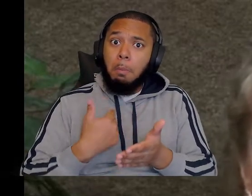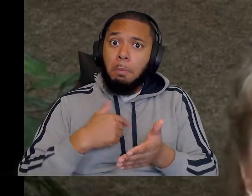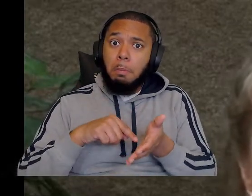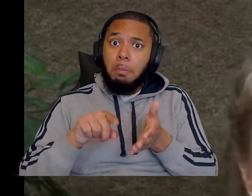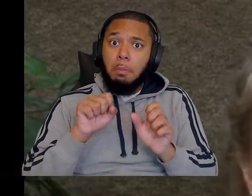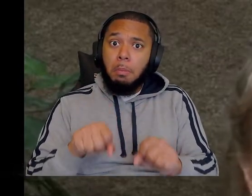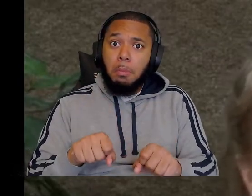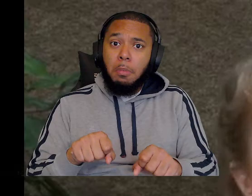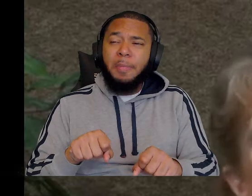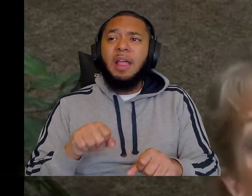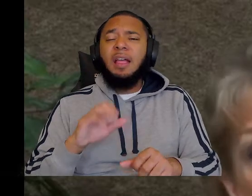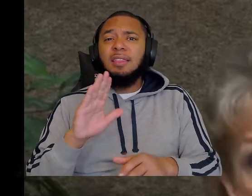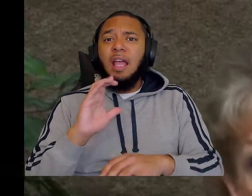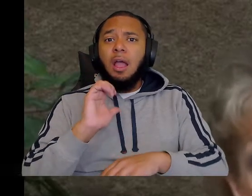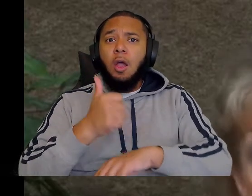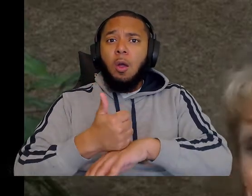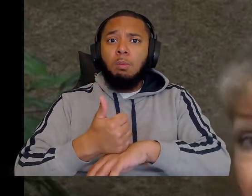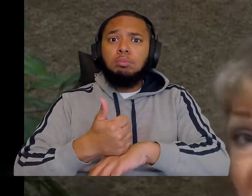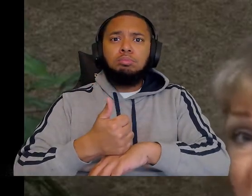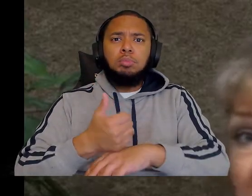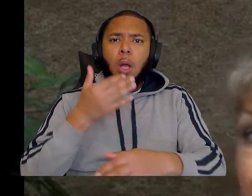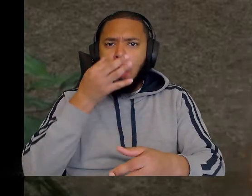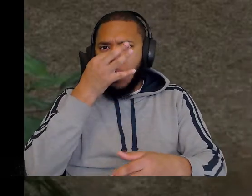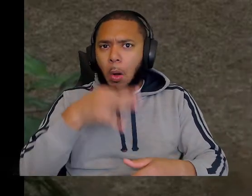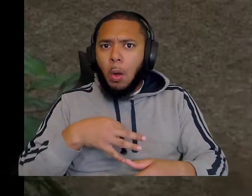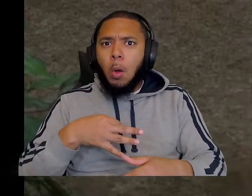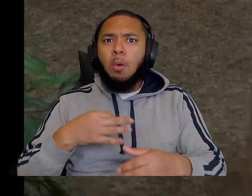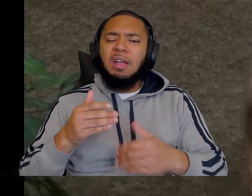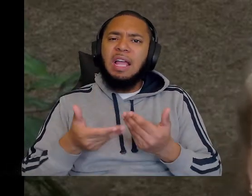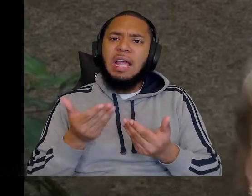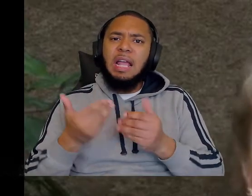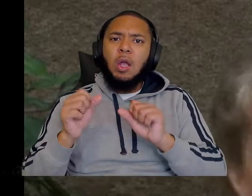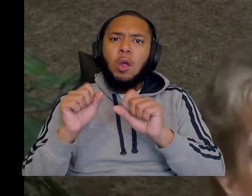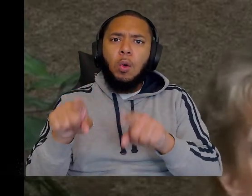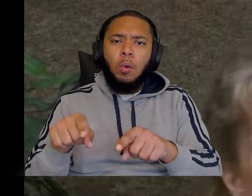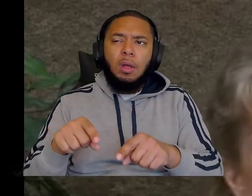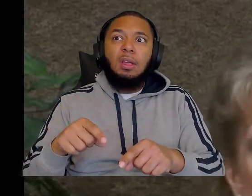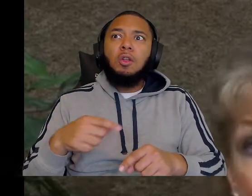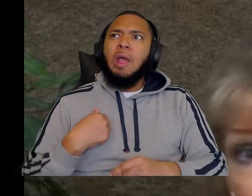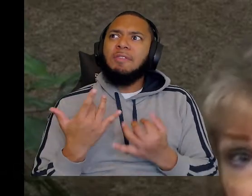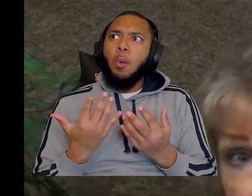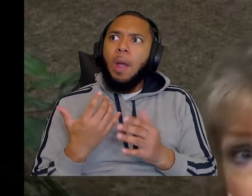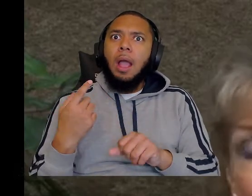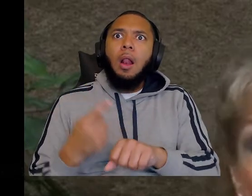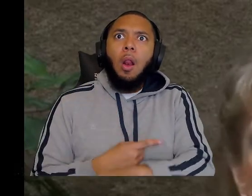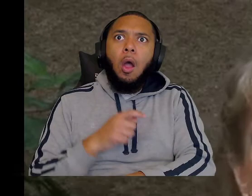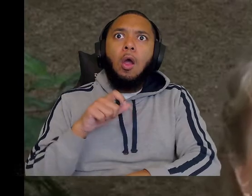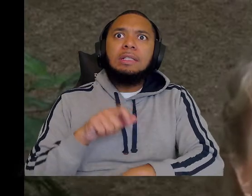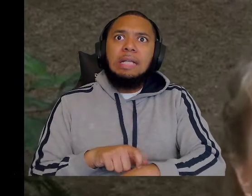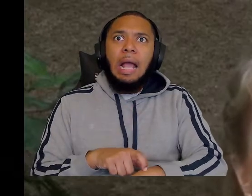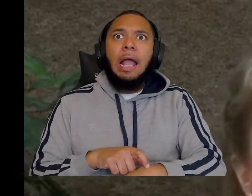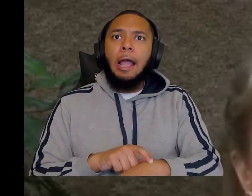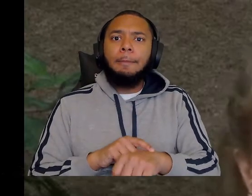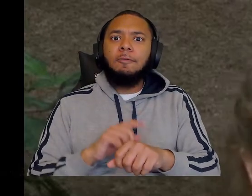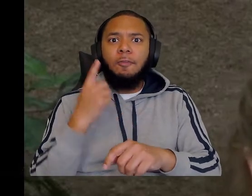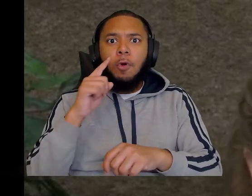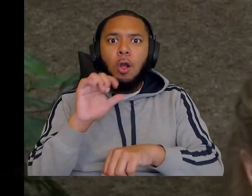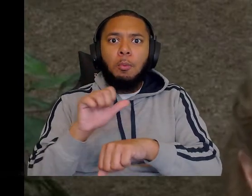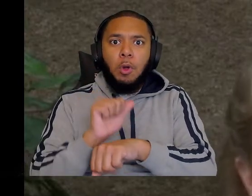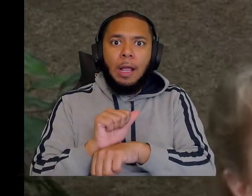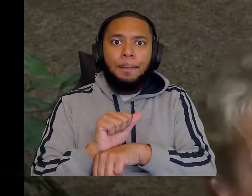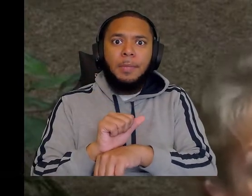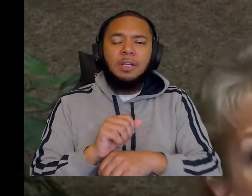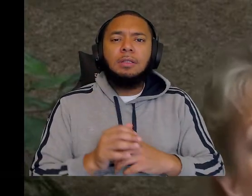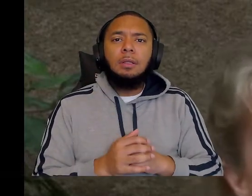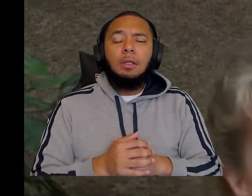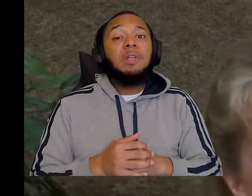location convenient? Am I waiting a long time to even be able to make an appointment, or when I go there to be able to be seen? There's a lot of